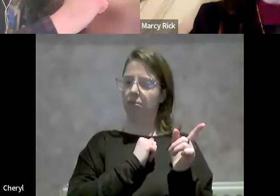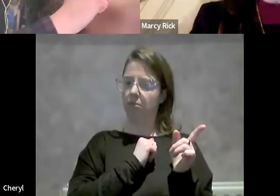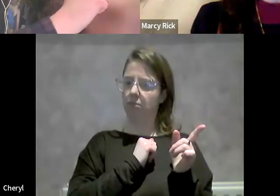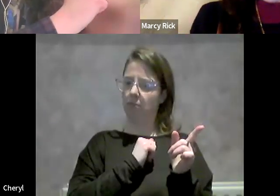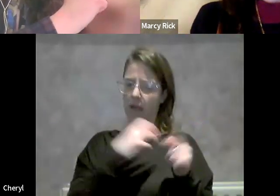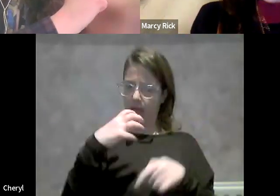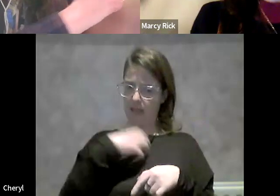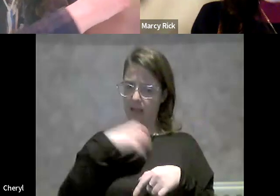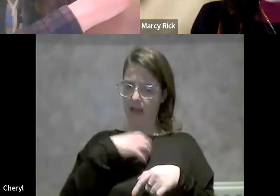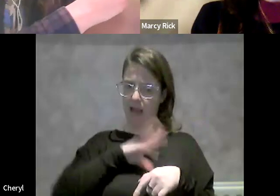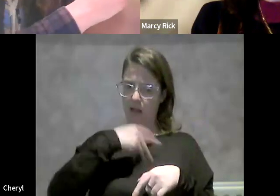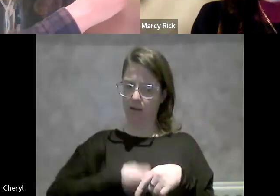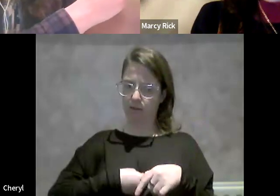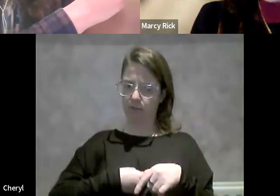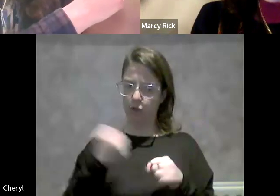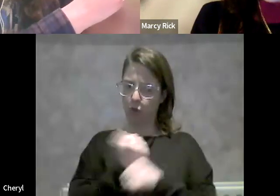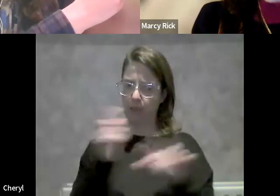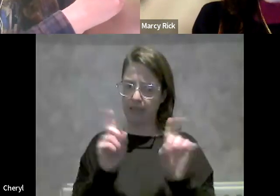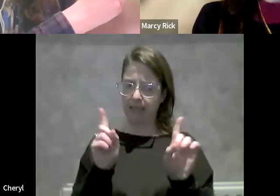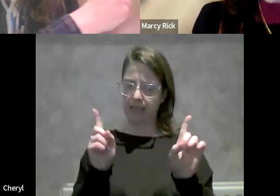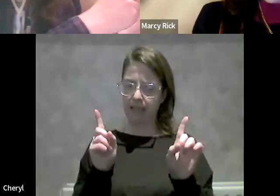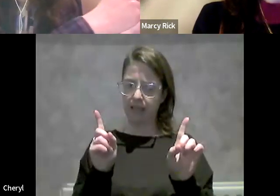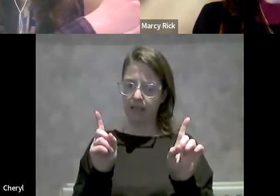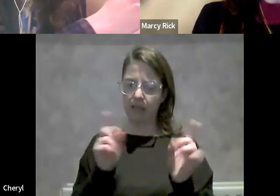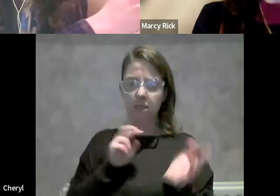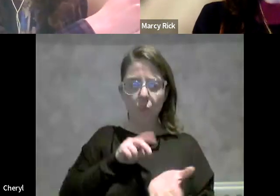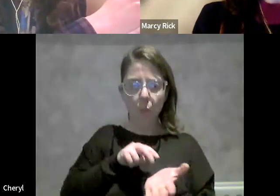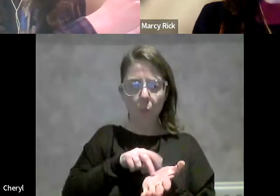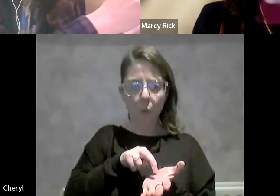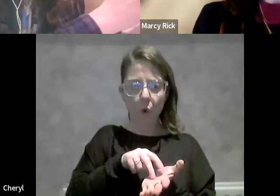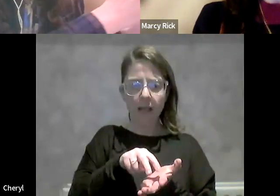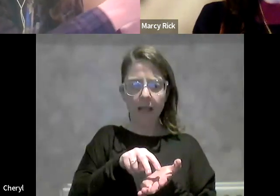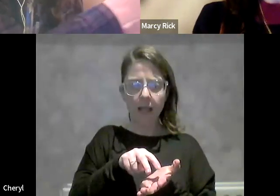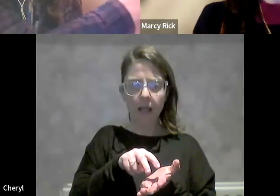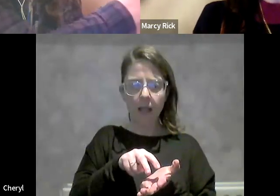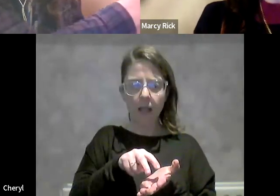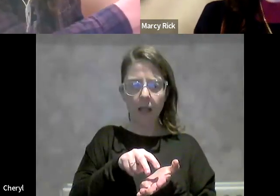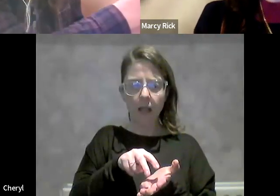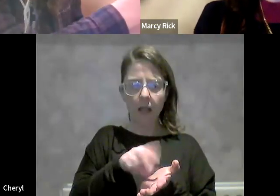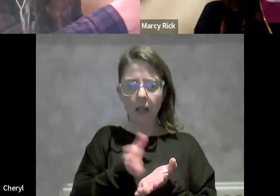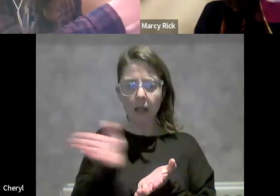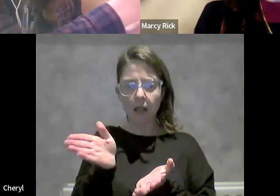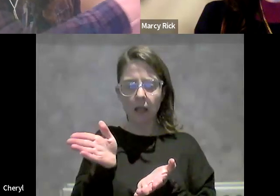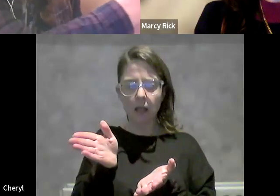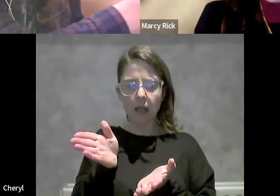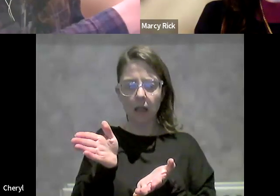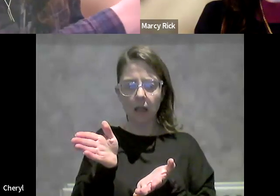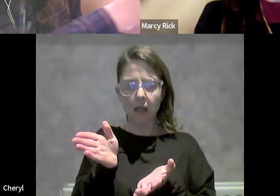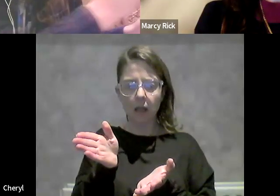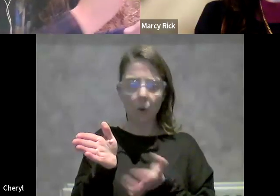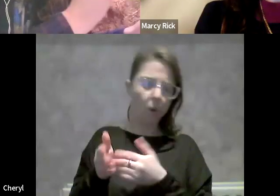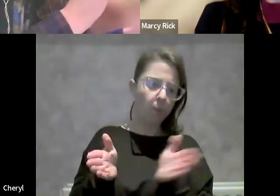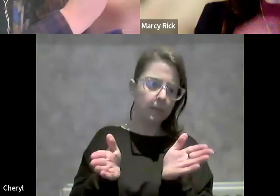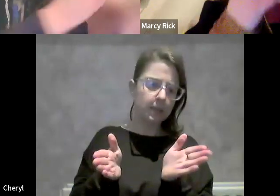trans femme doing? She's walking, but where is she walking? To the protesters' side? To the